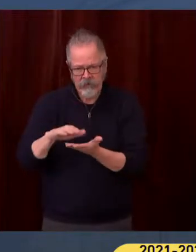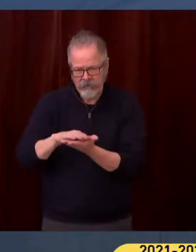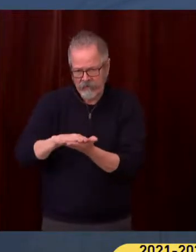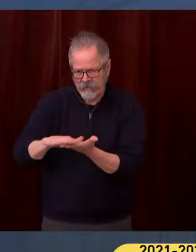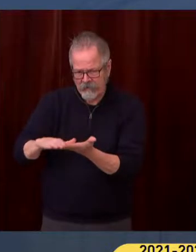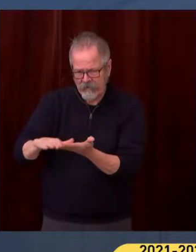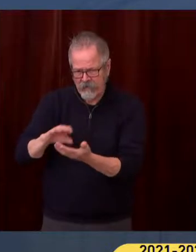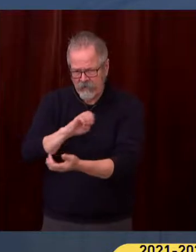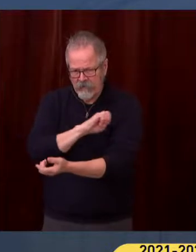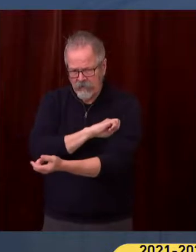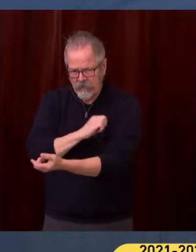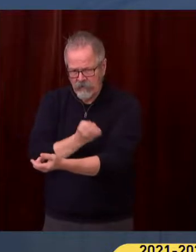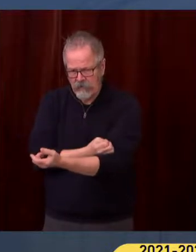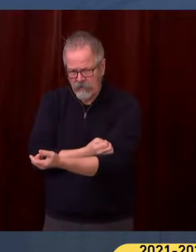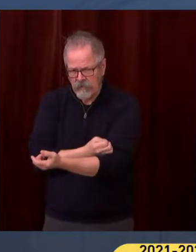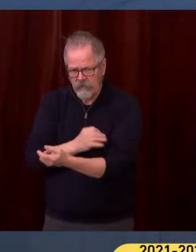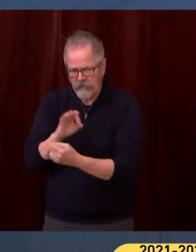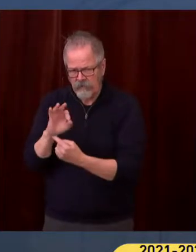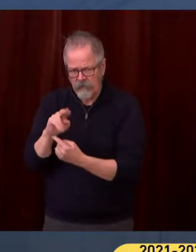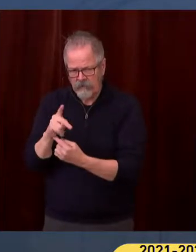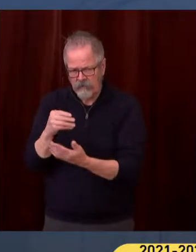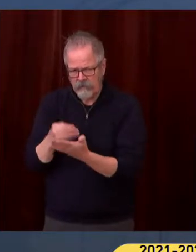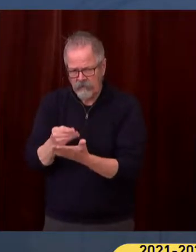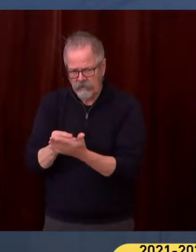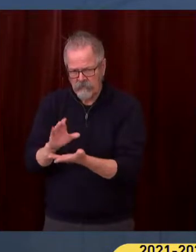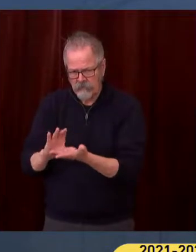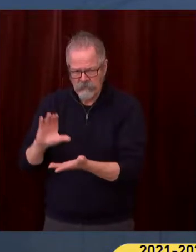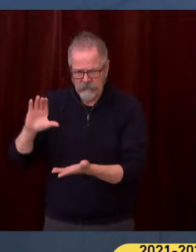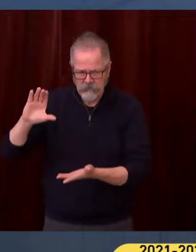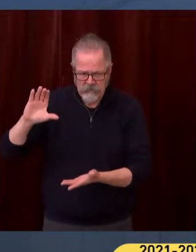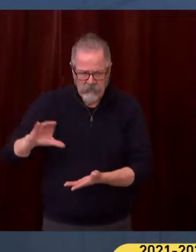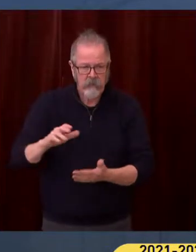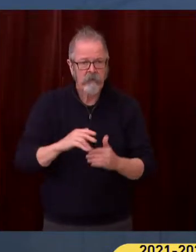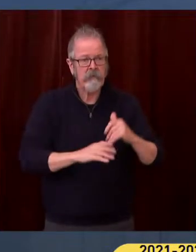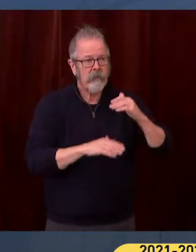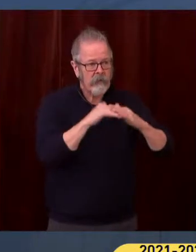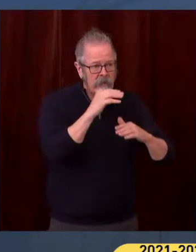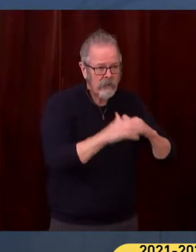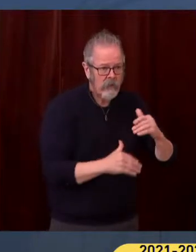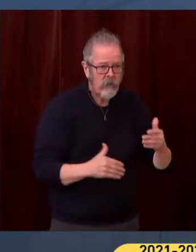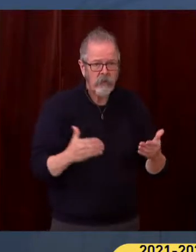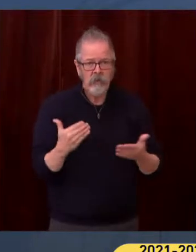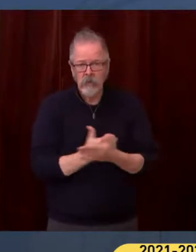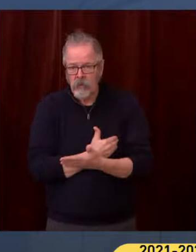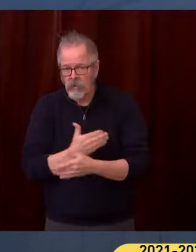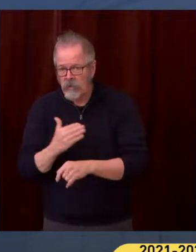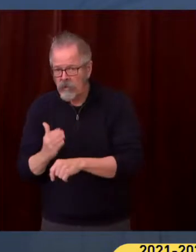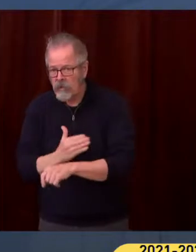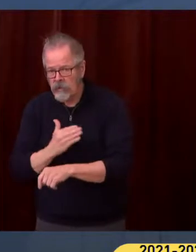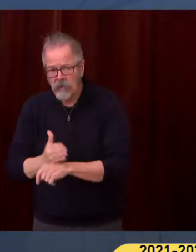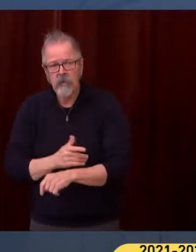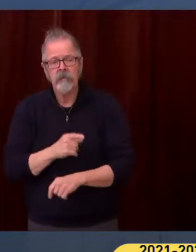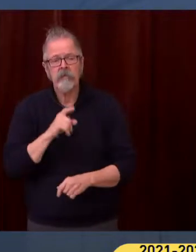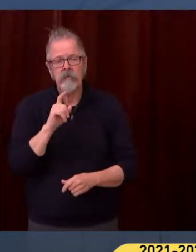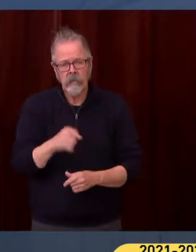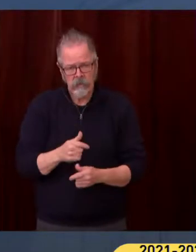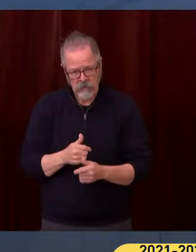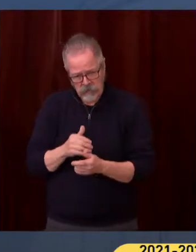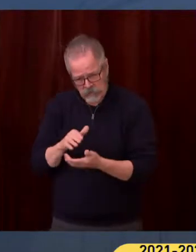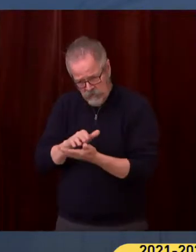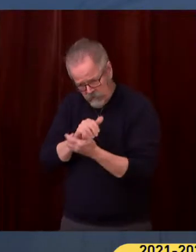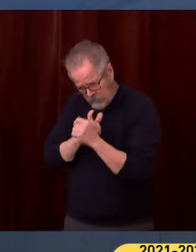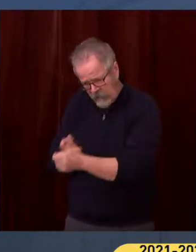technologies from our Clean Energy Fund. In priority when we do this, it must be clearly on vulnerable